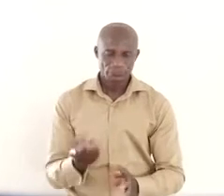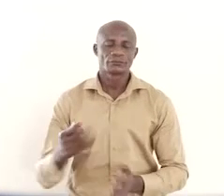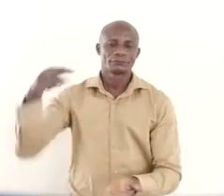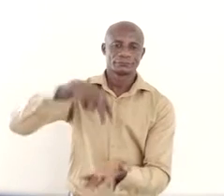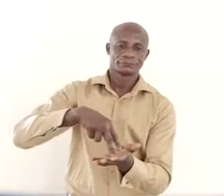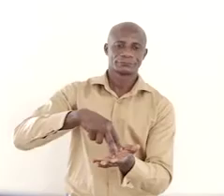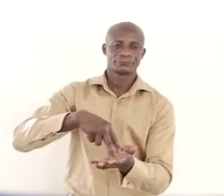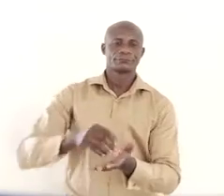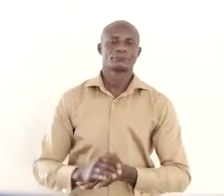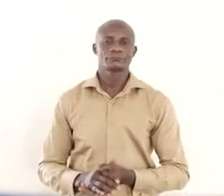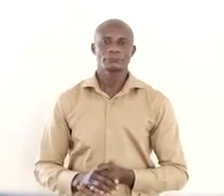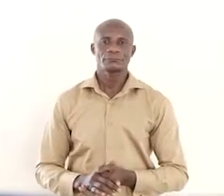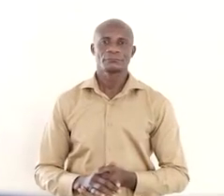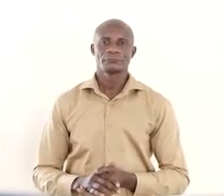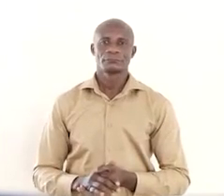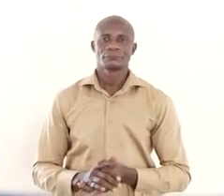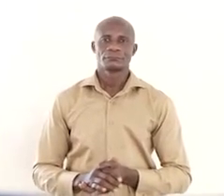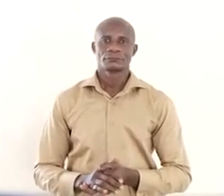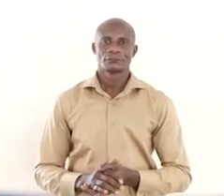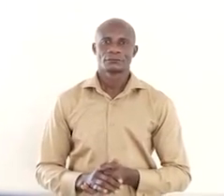the resurrection?